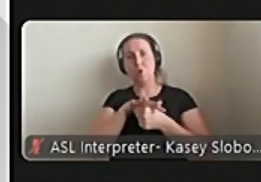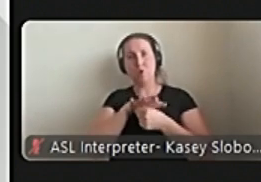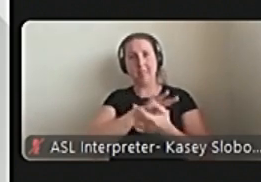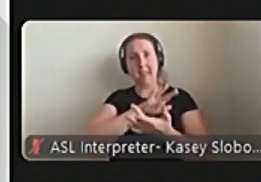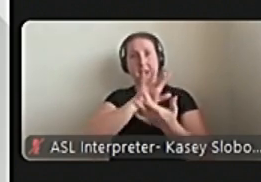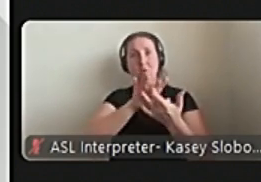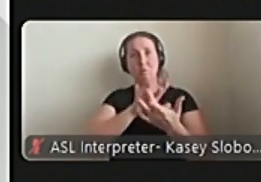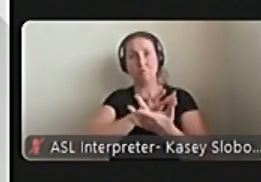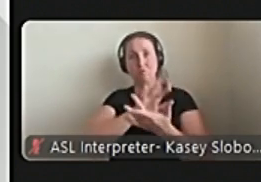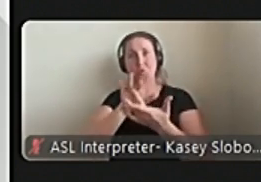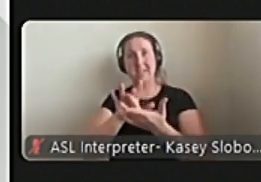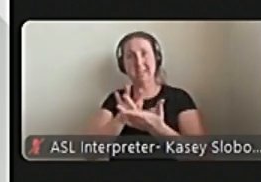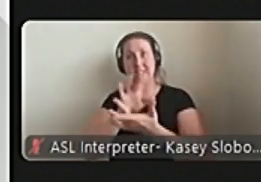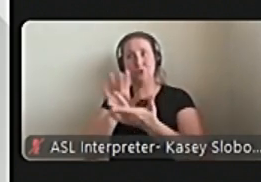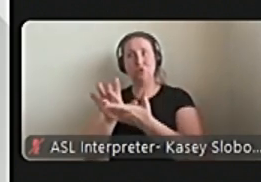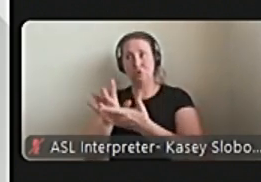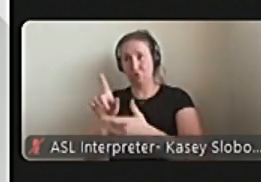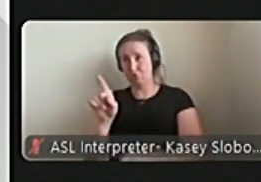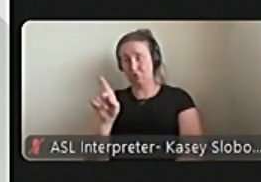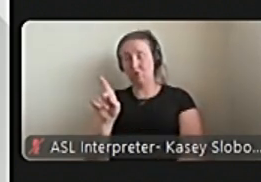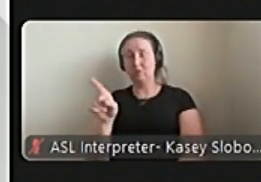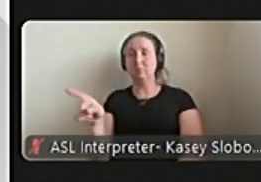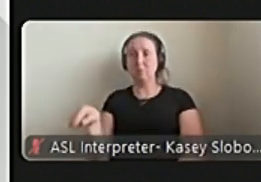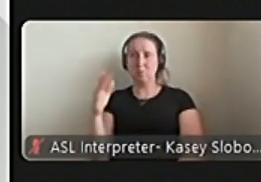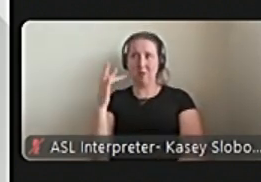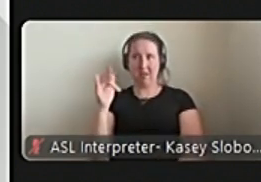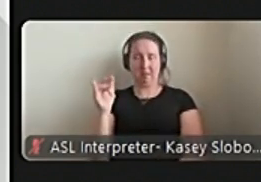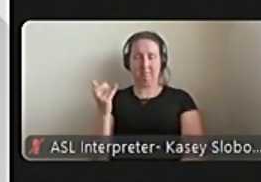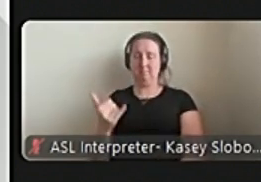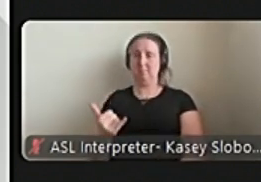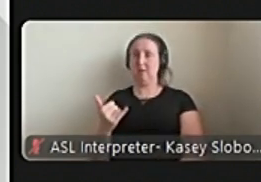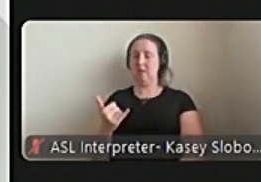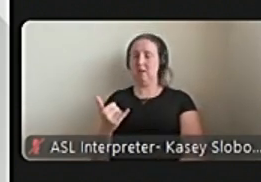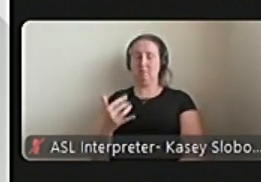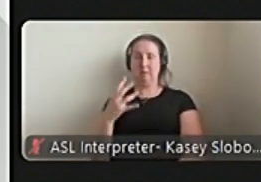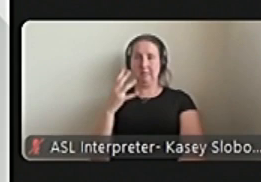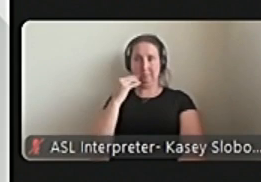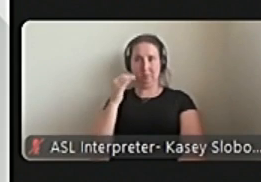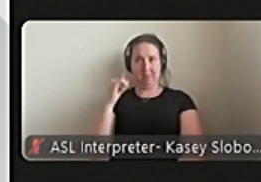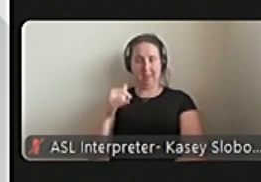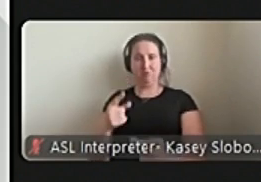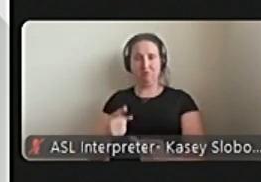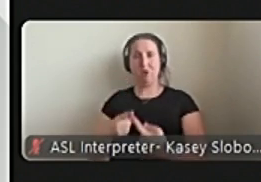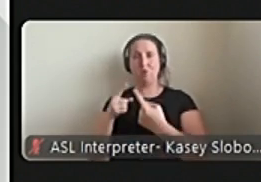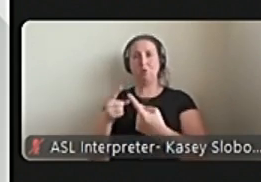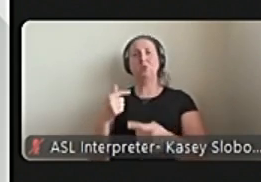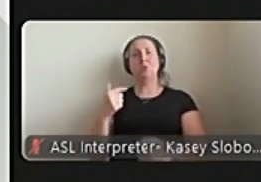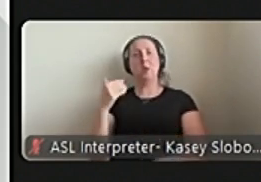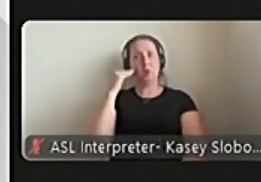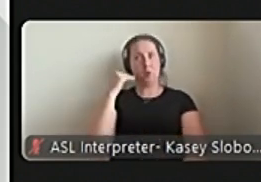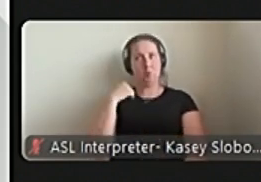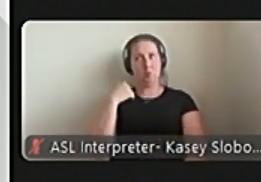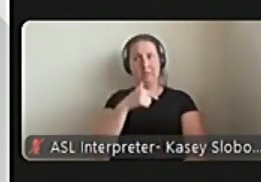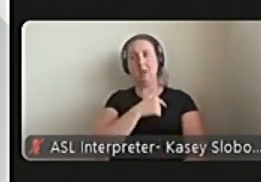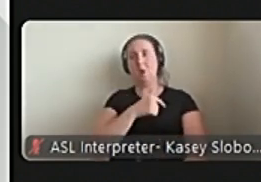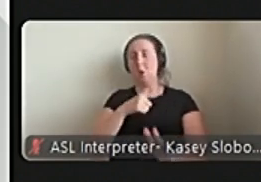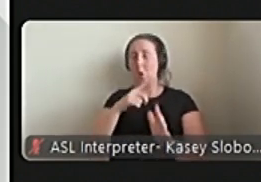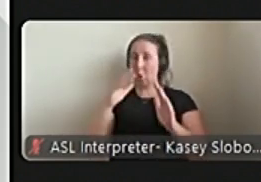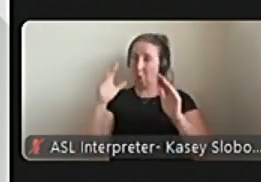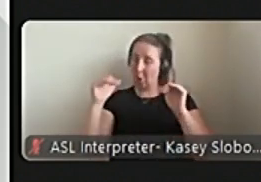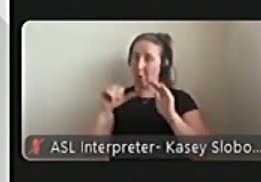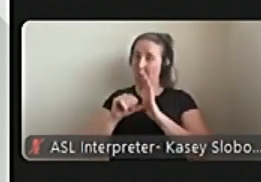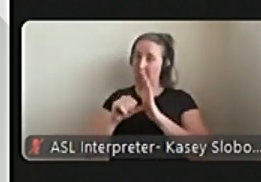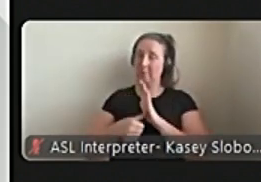agree. horrible struggle. And I know we had hoped to emphasize in that rural area, but in the proposal that we were looking at to